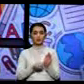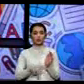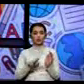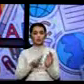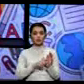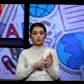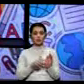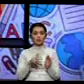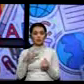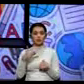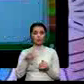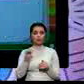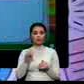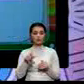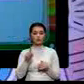29568 imiz